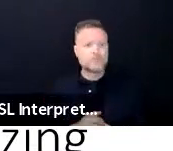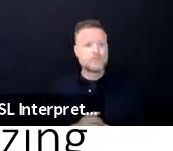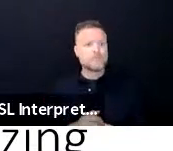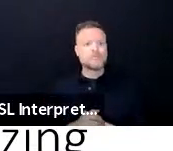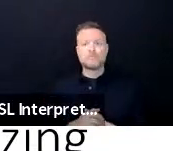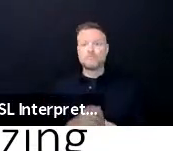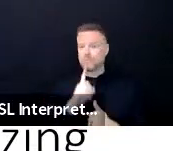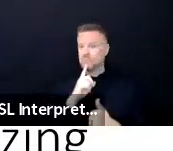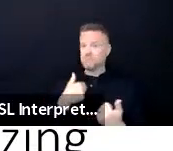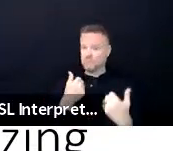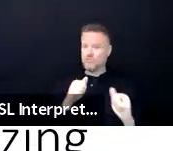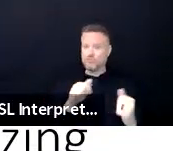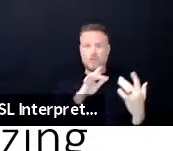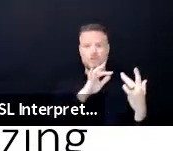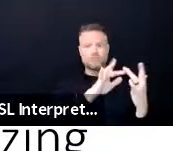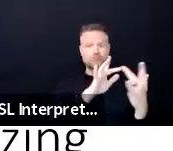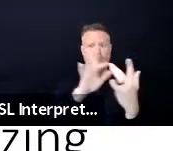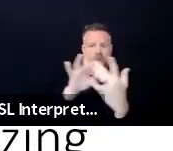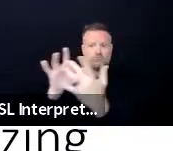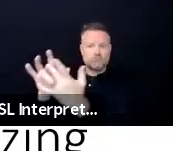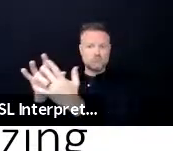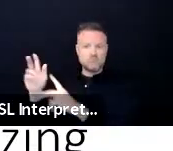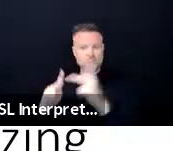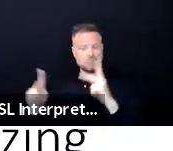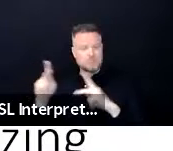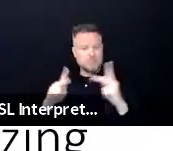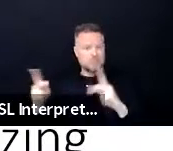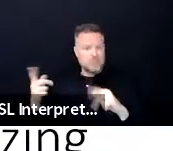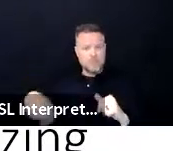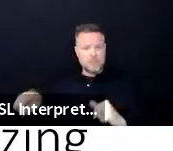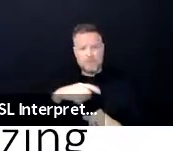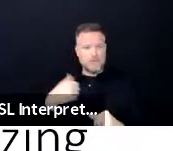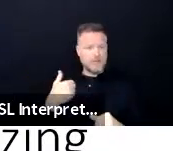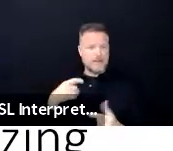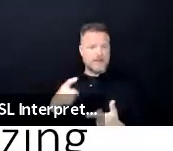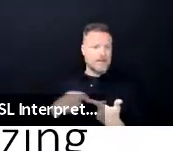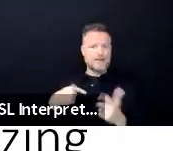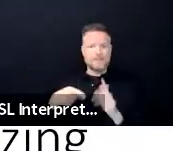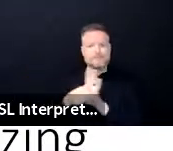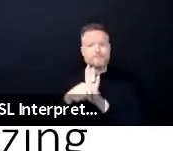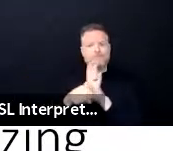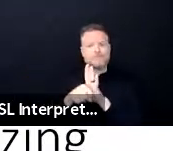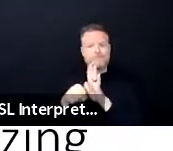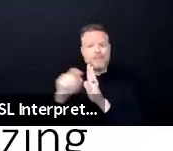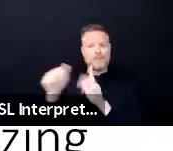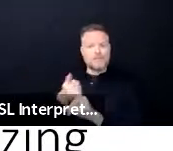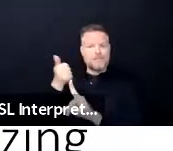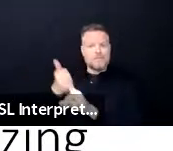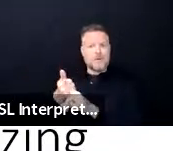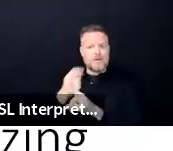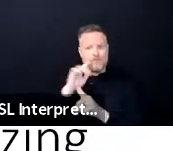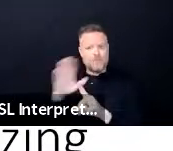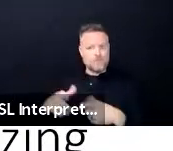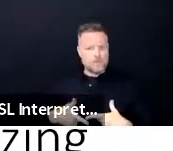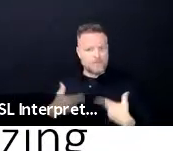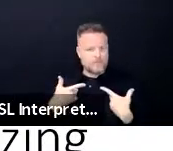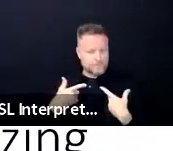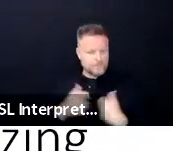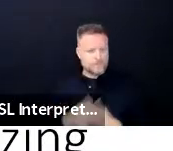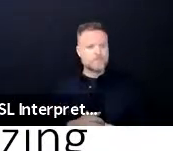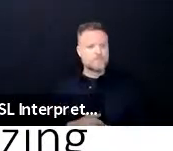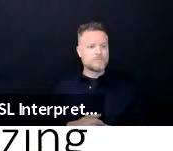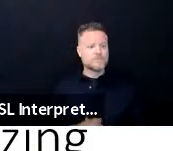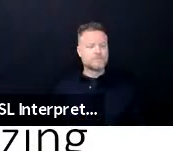who were affected negatively by a lot of different things. But those churches, and we have several of